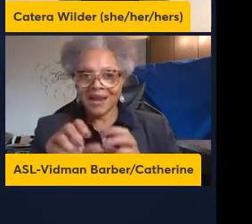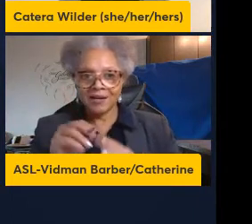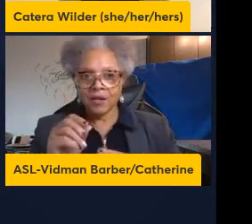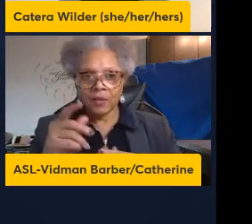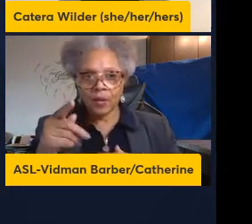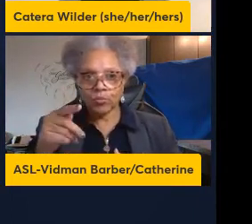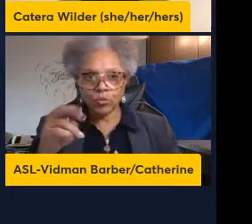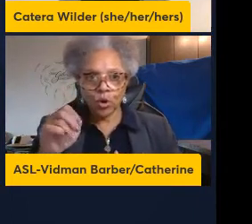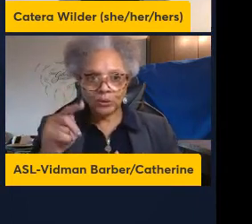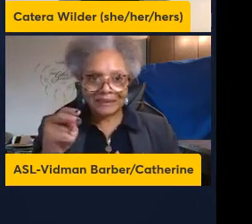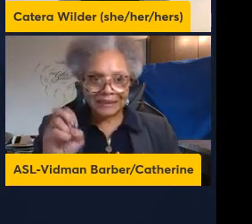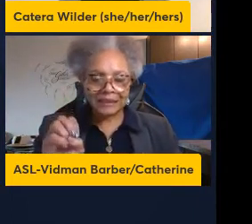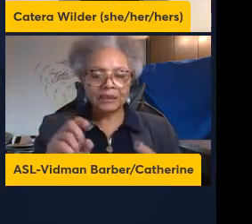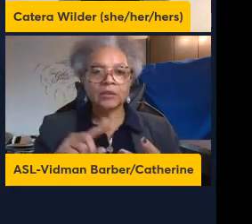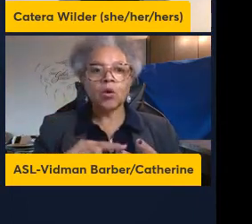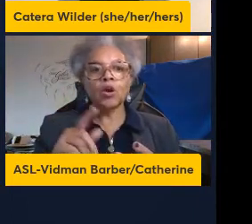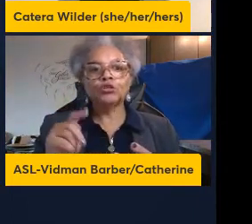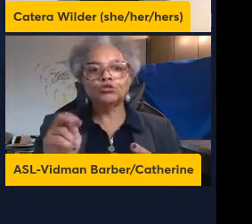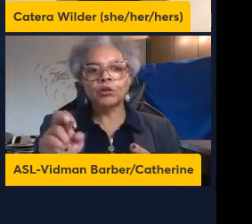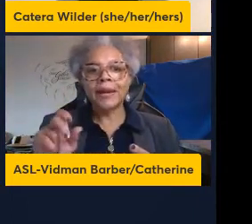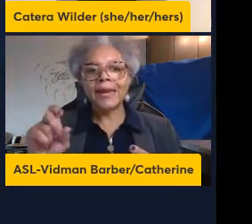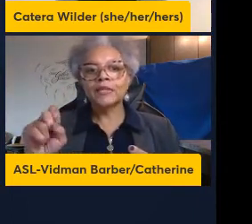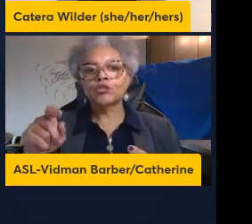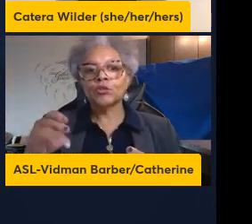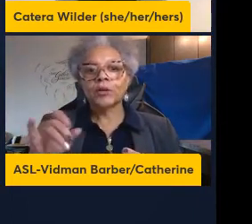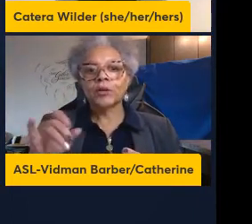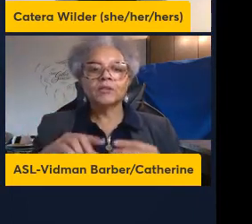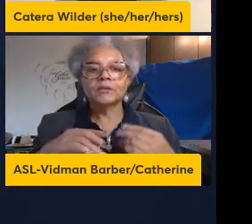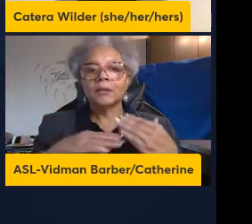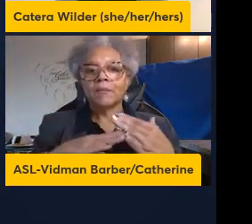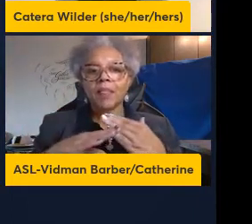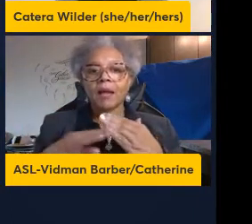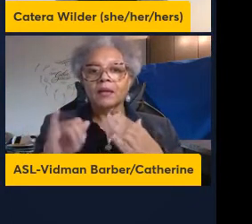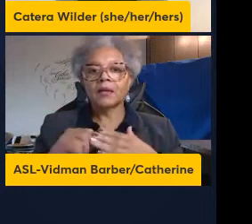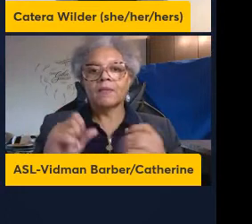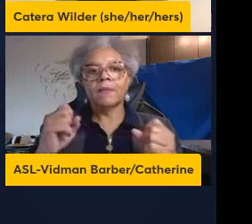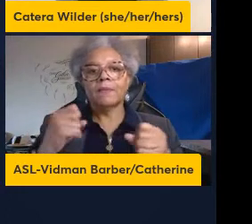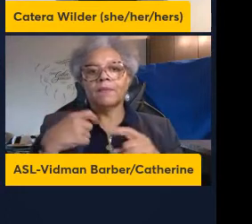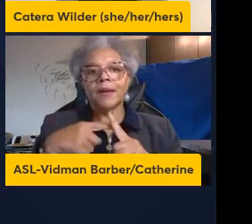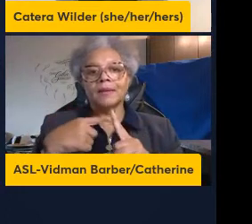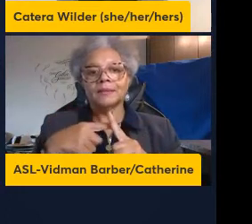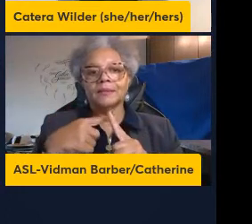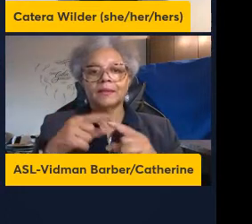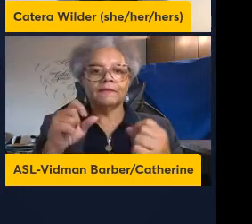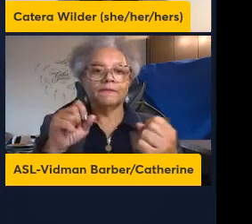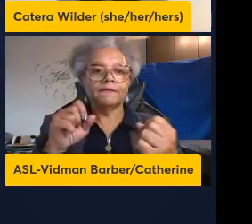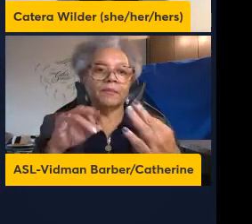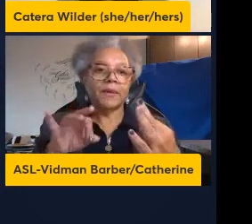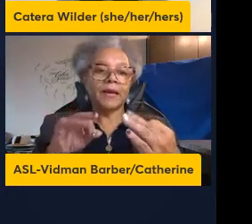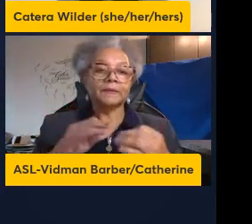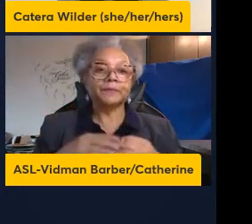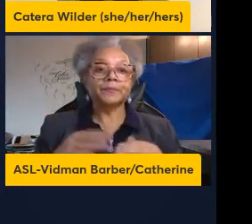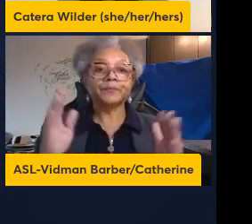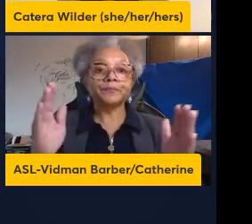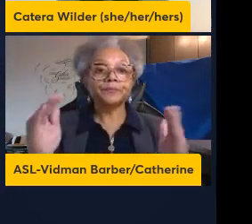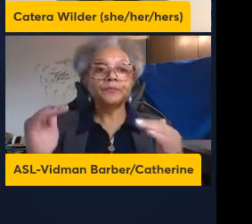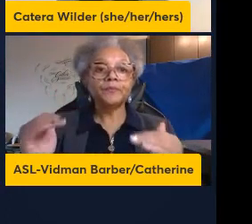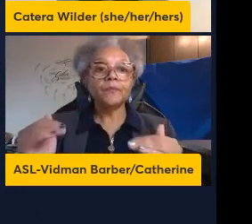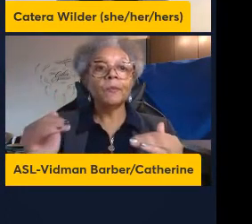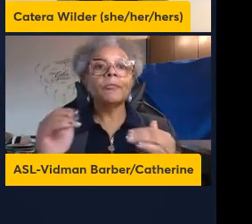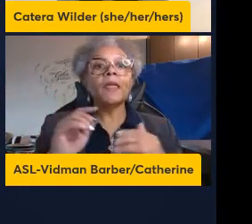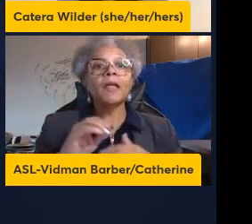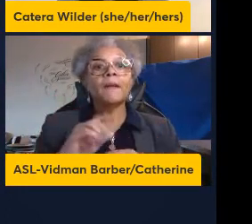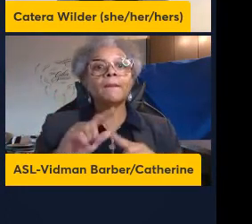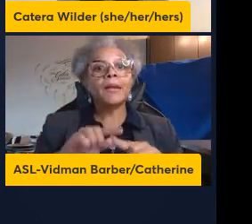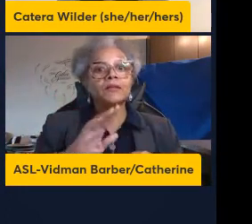transcript itself. It is just a blocking of the actual positive feedback loop. And so based on the model simulation, we